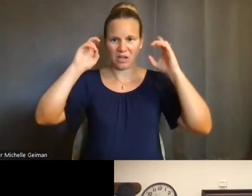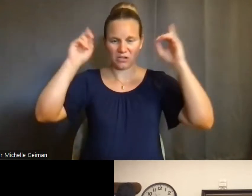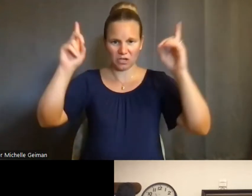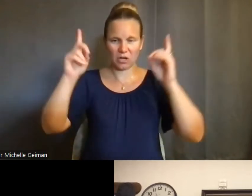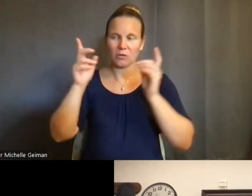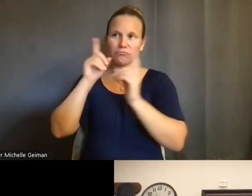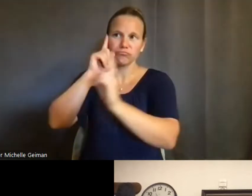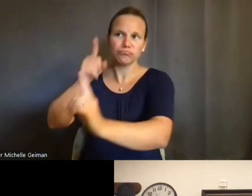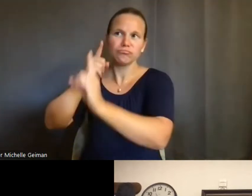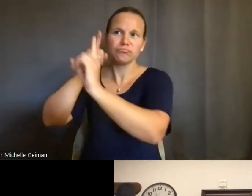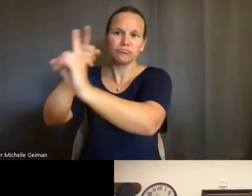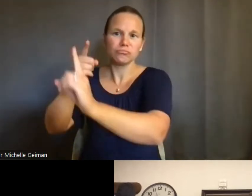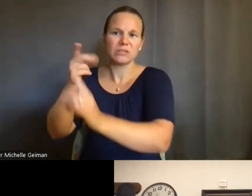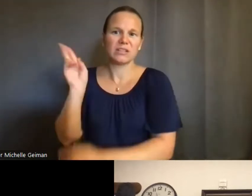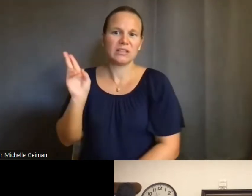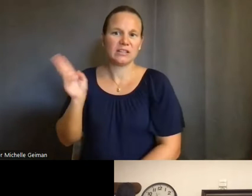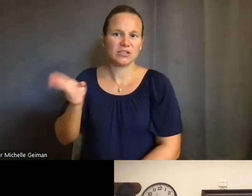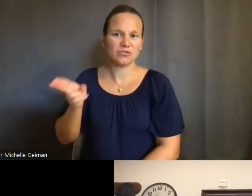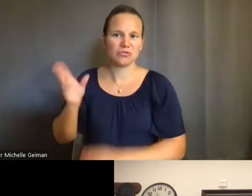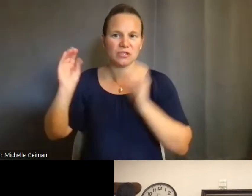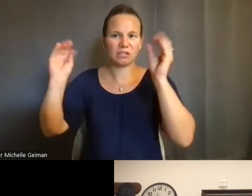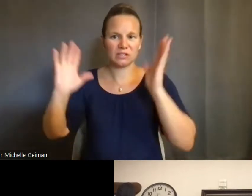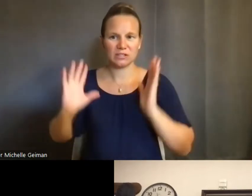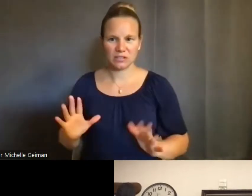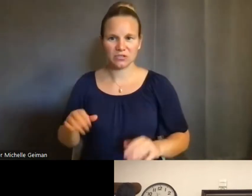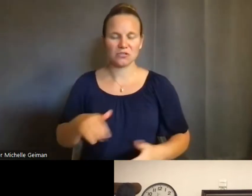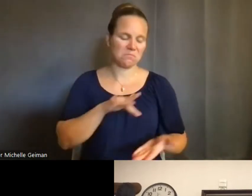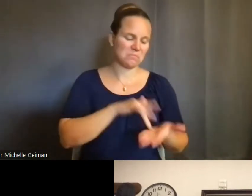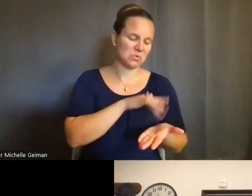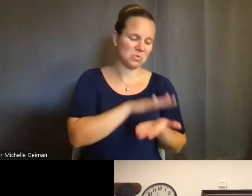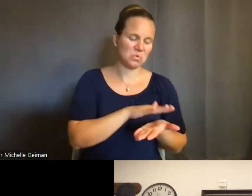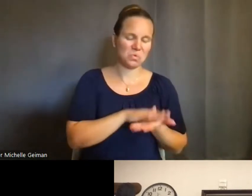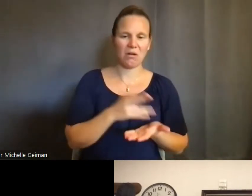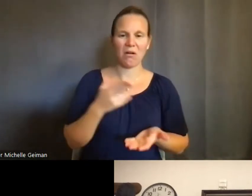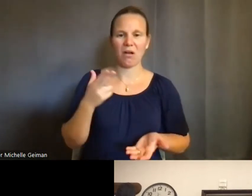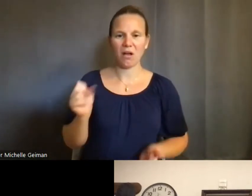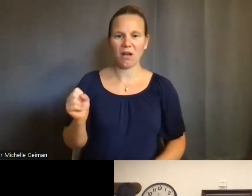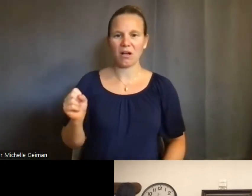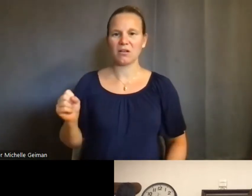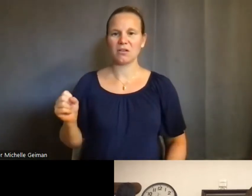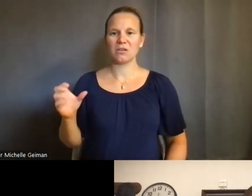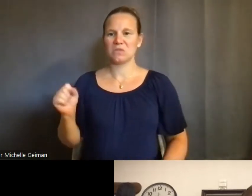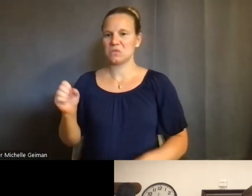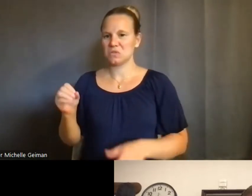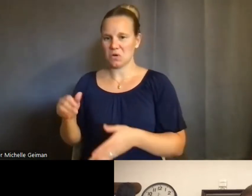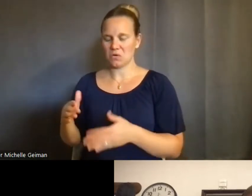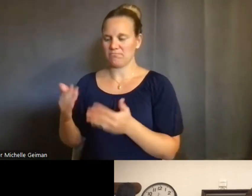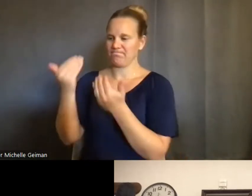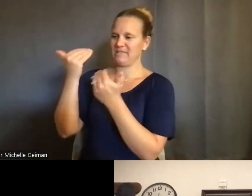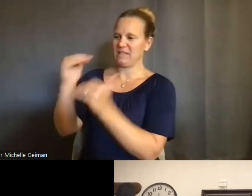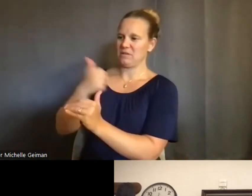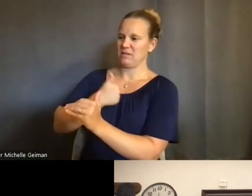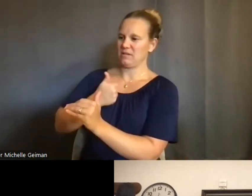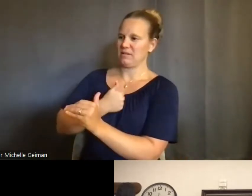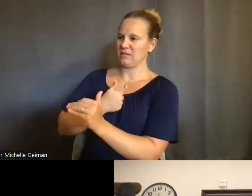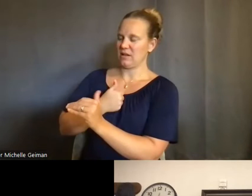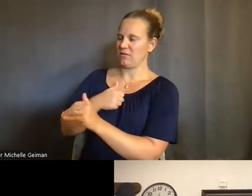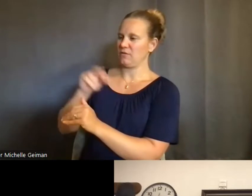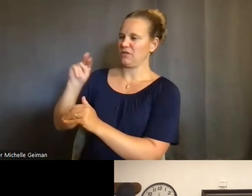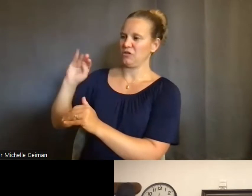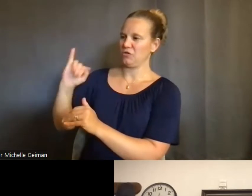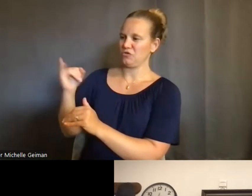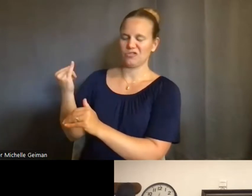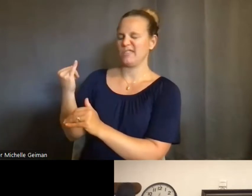in a middle school or high school. So I really started to explore my boundaries and see what kind of opportunities were out there to get